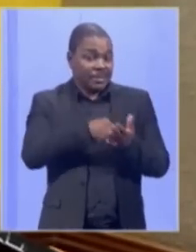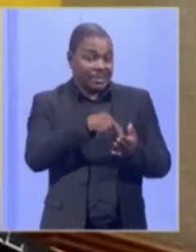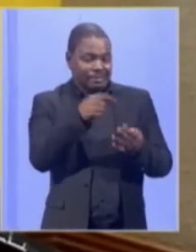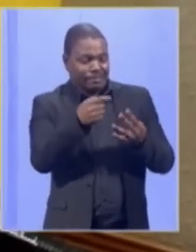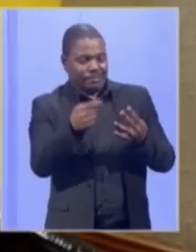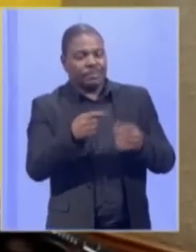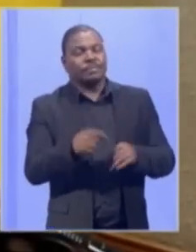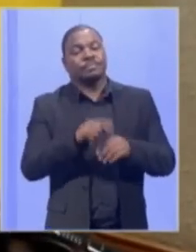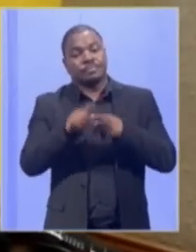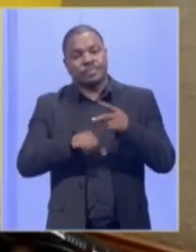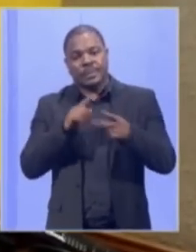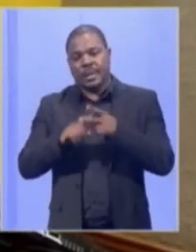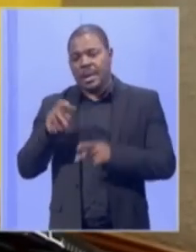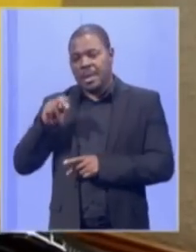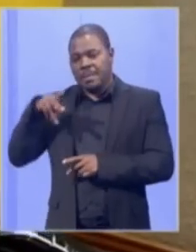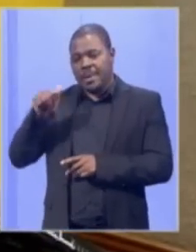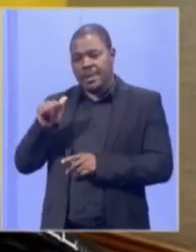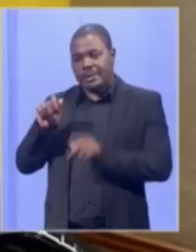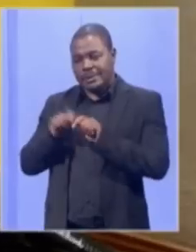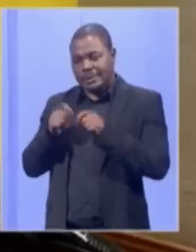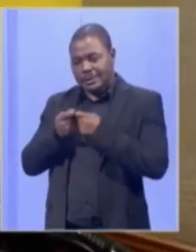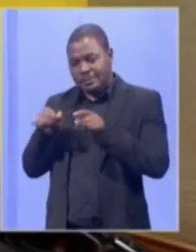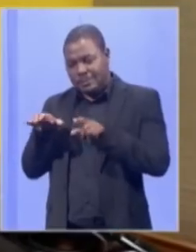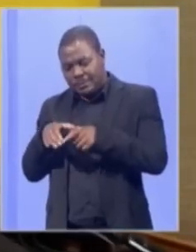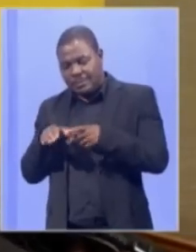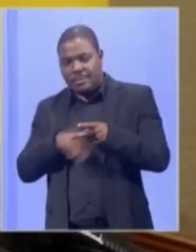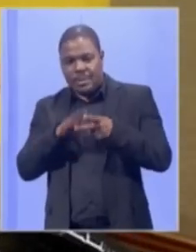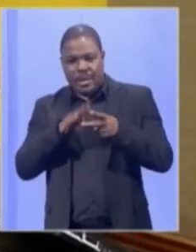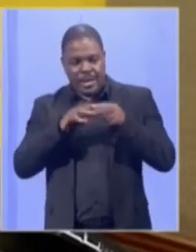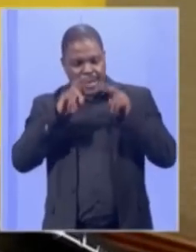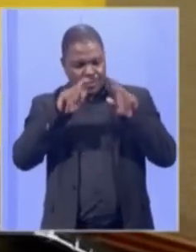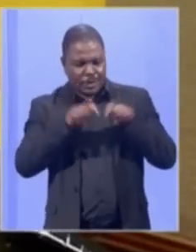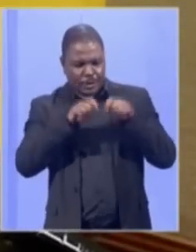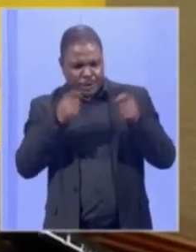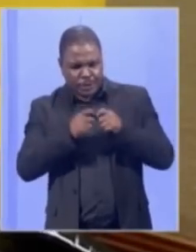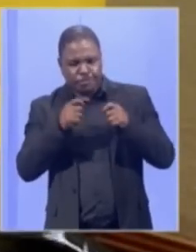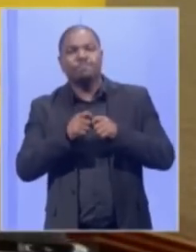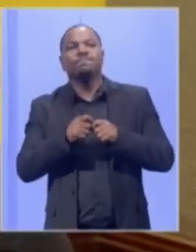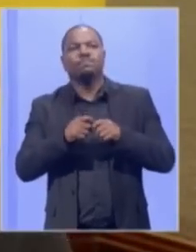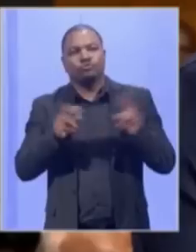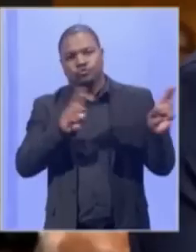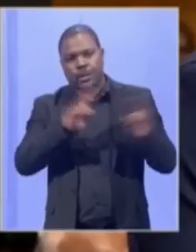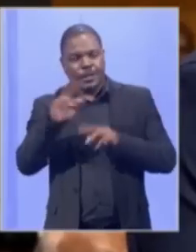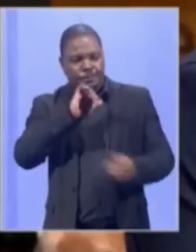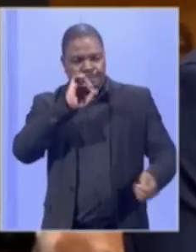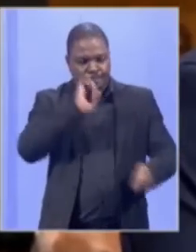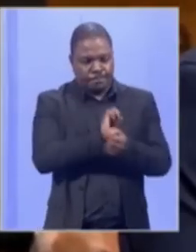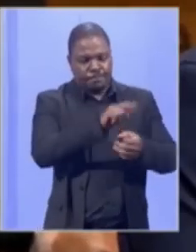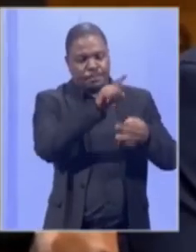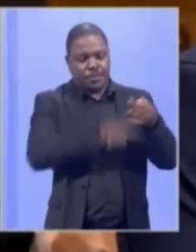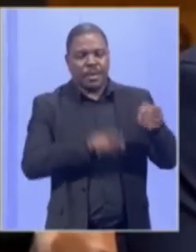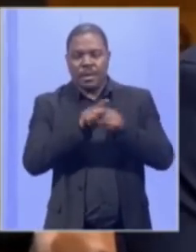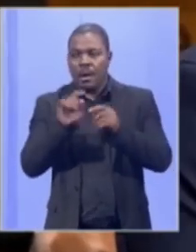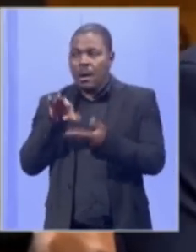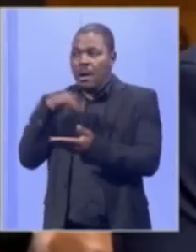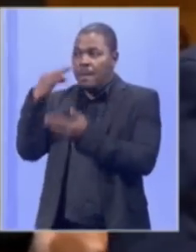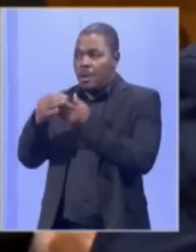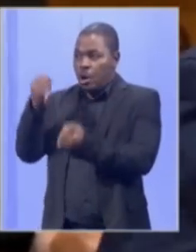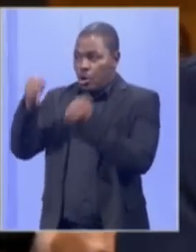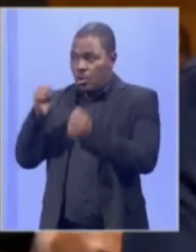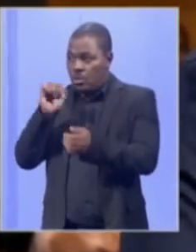the prosecution team and the investigation team were ready to effect arrests and therefore applied for warrants of arrest, which